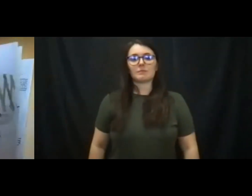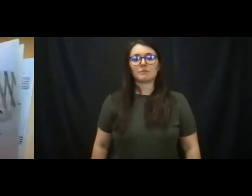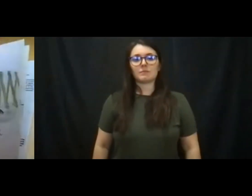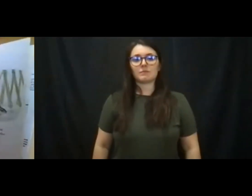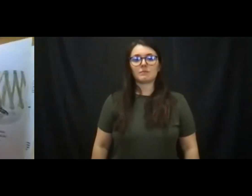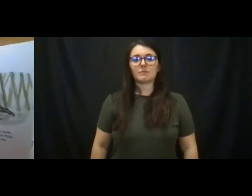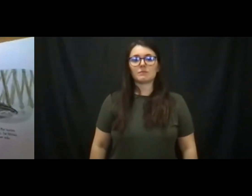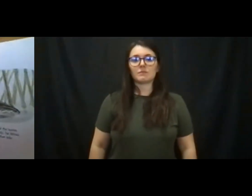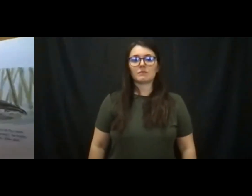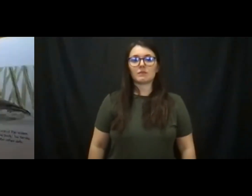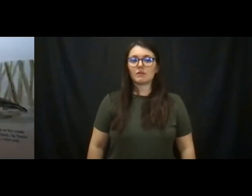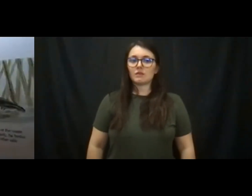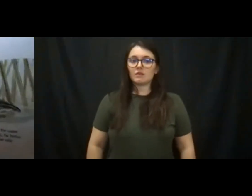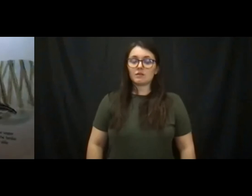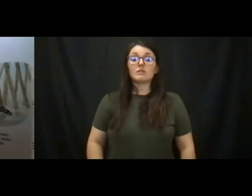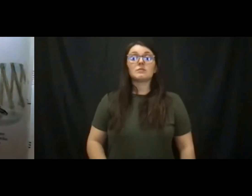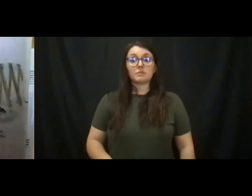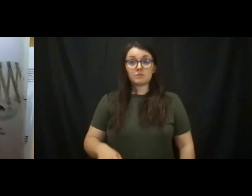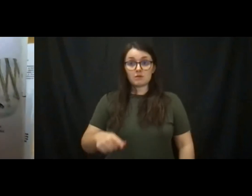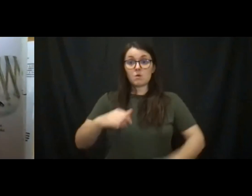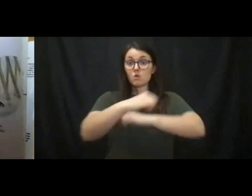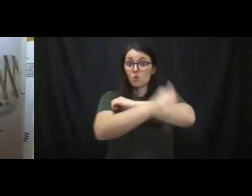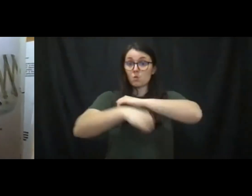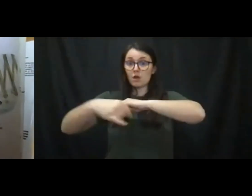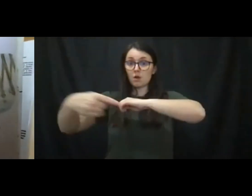Humphrey bravely approached the bridge, but